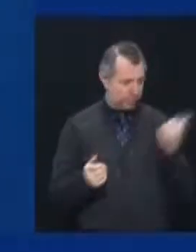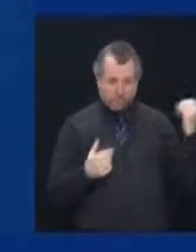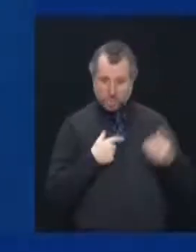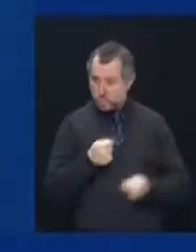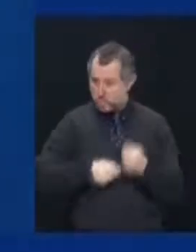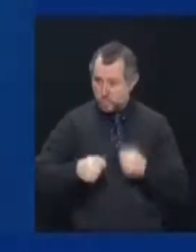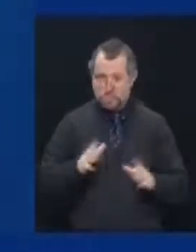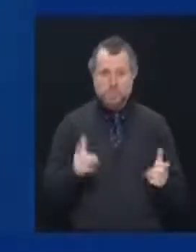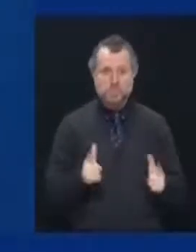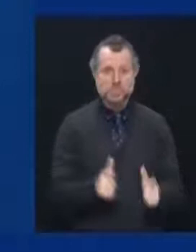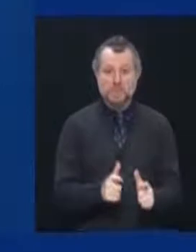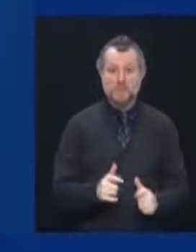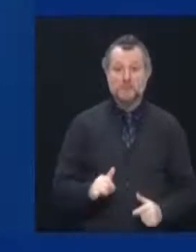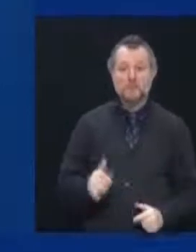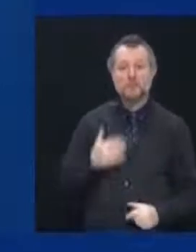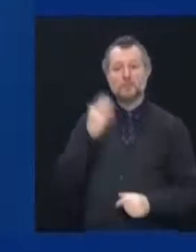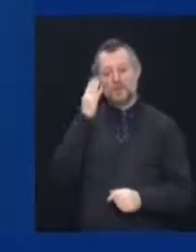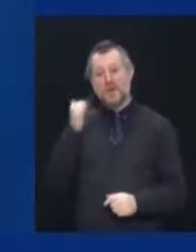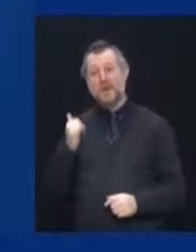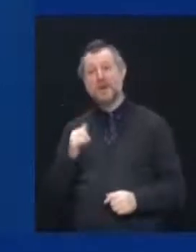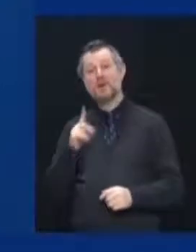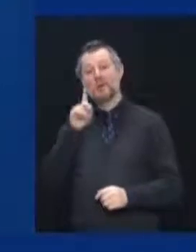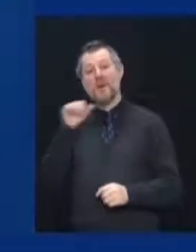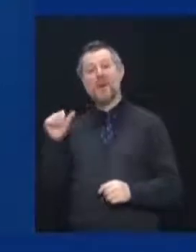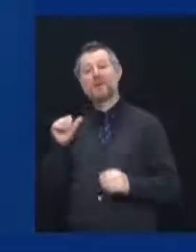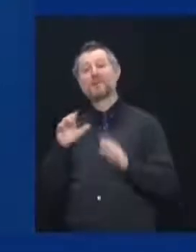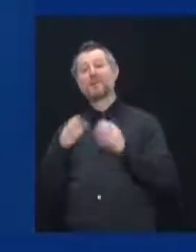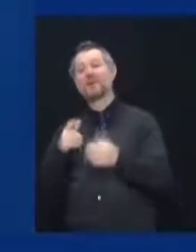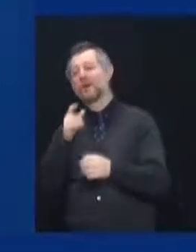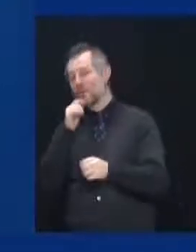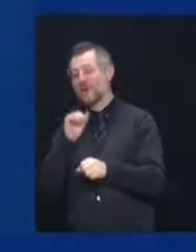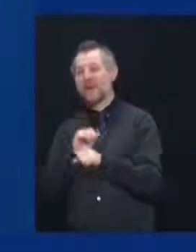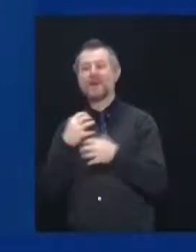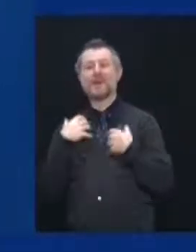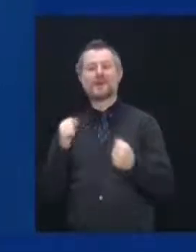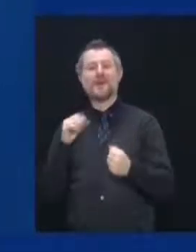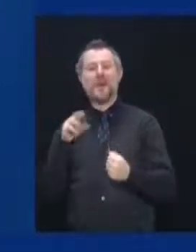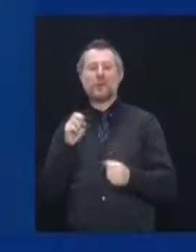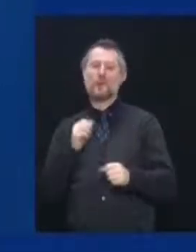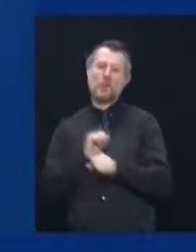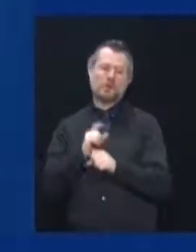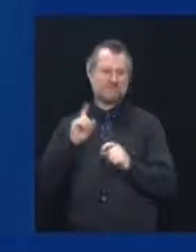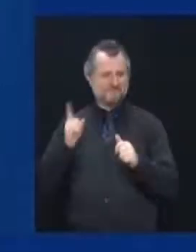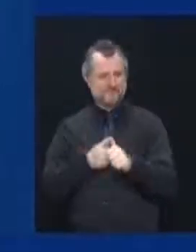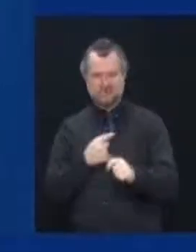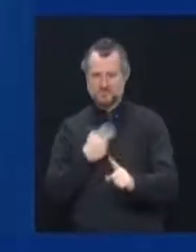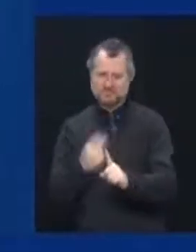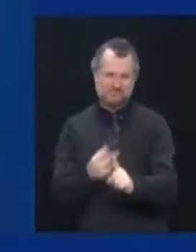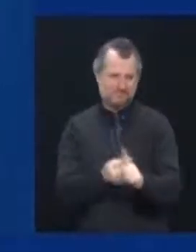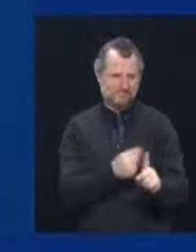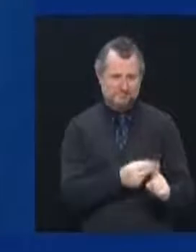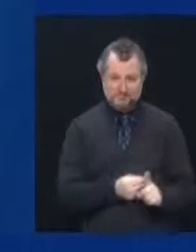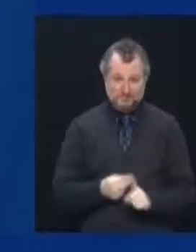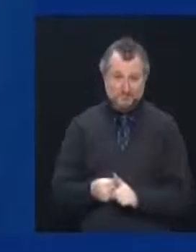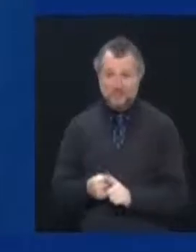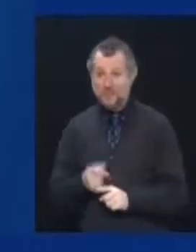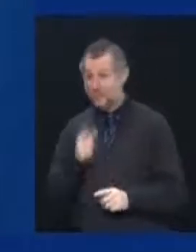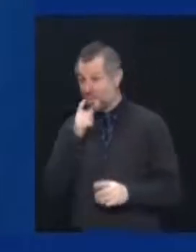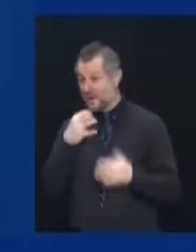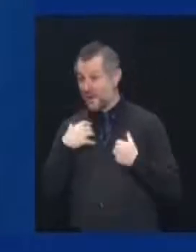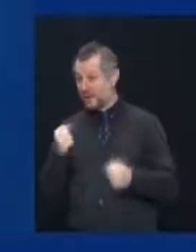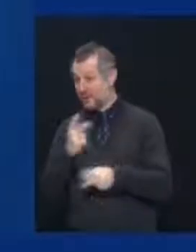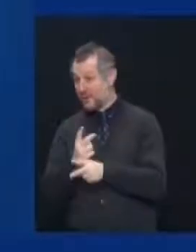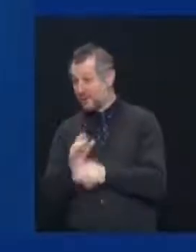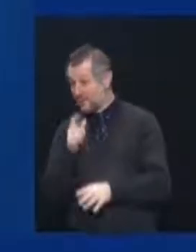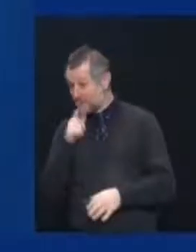That's why healthcare workers were the priority. Because if you vaccinate the healthcare workers don't